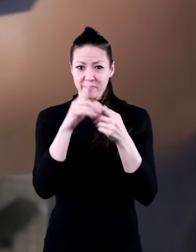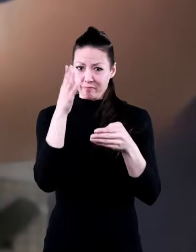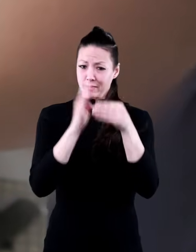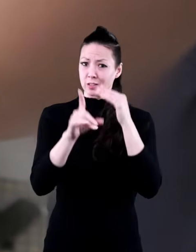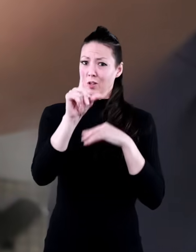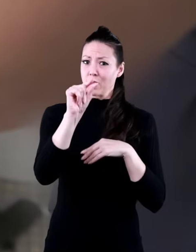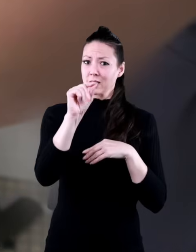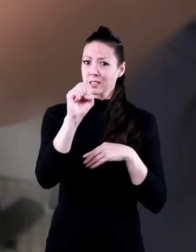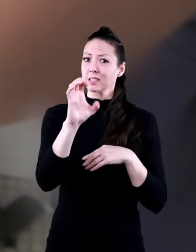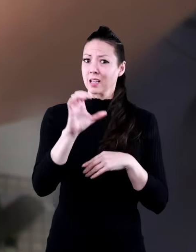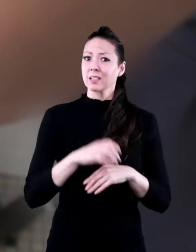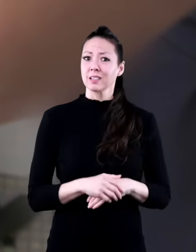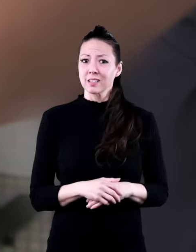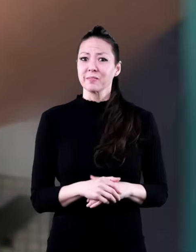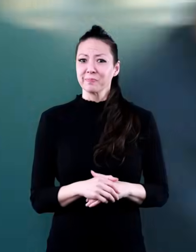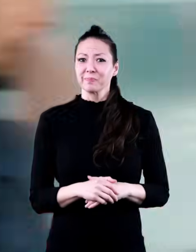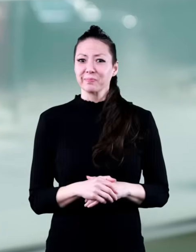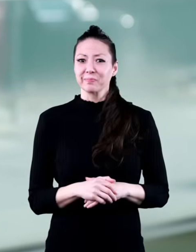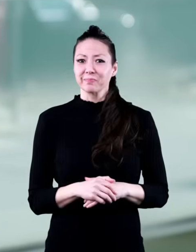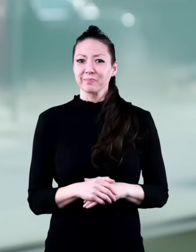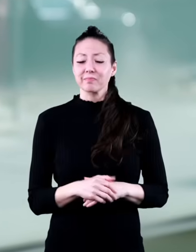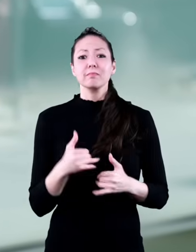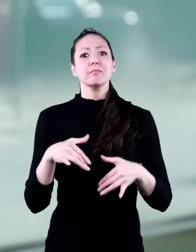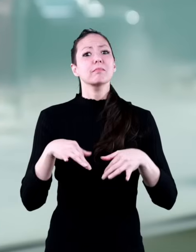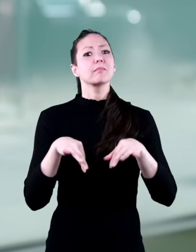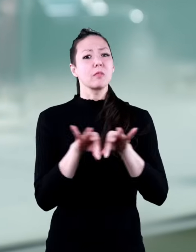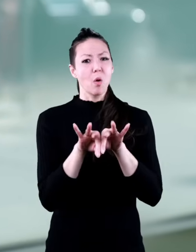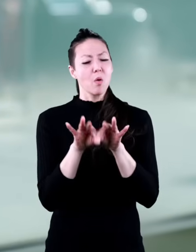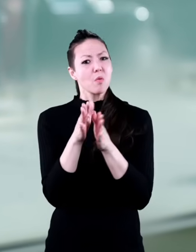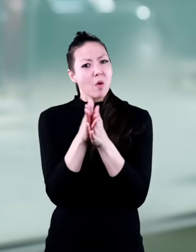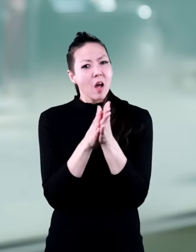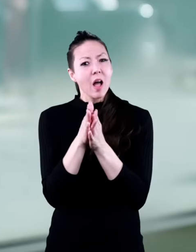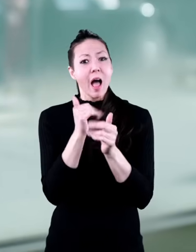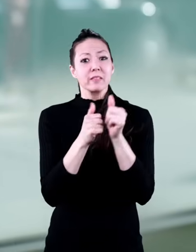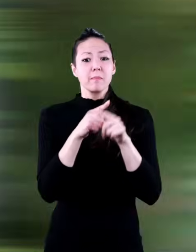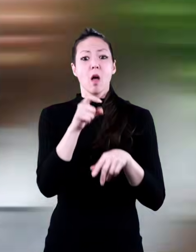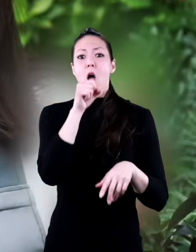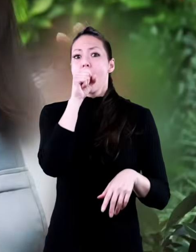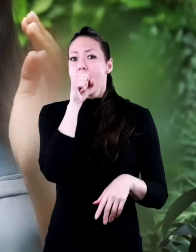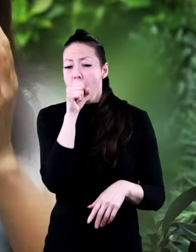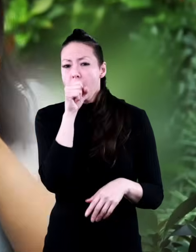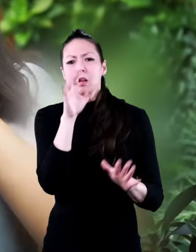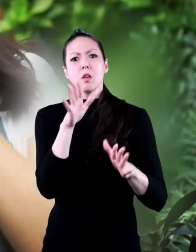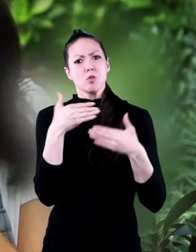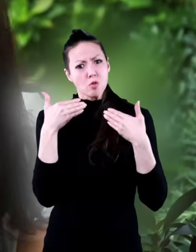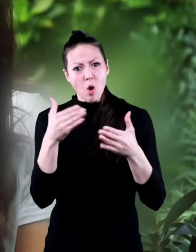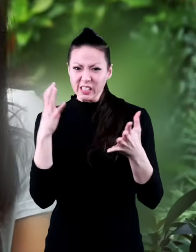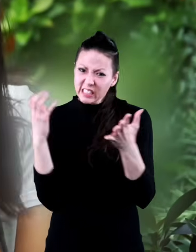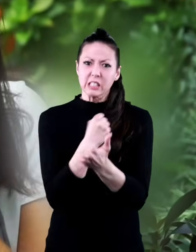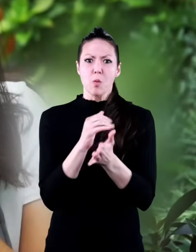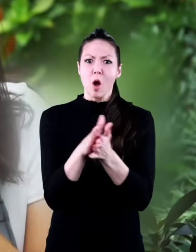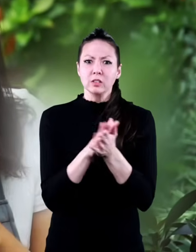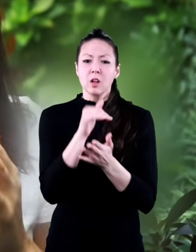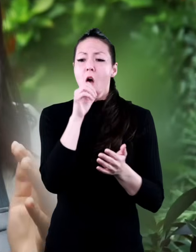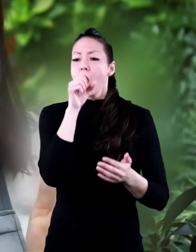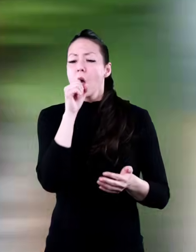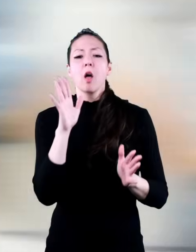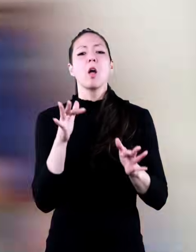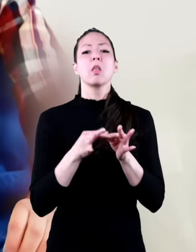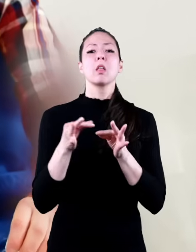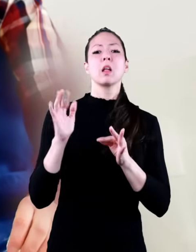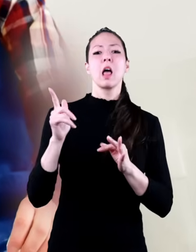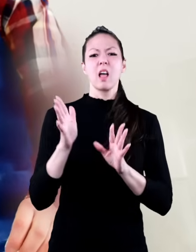you do it for 20 seconds it is also important to wash your hands every time you cough or sneeze